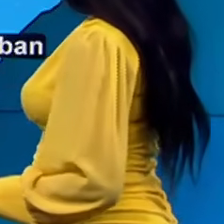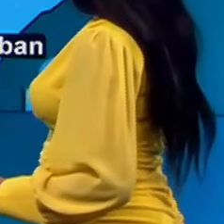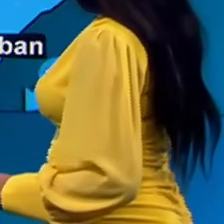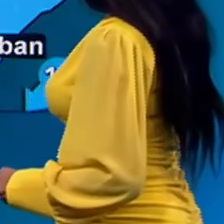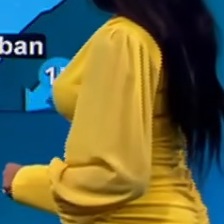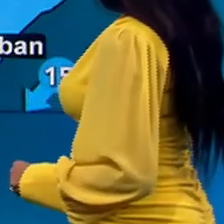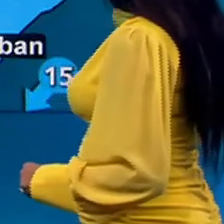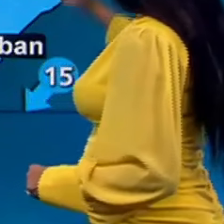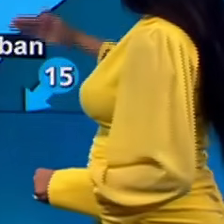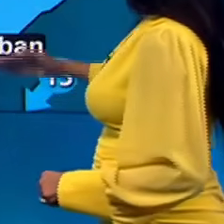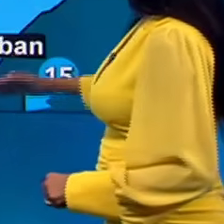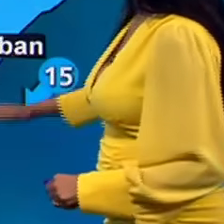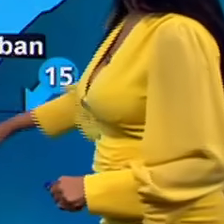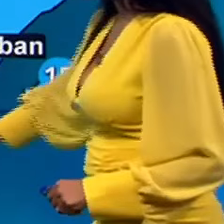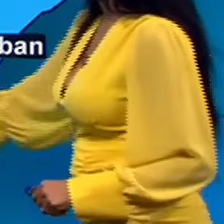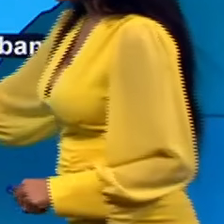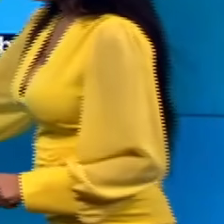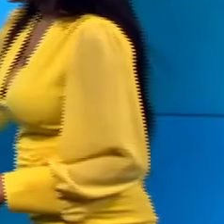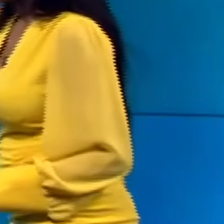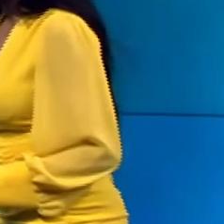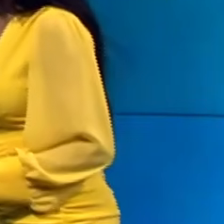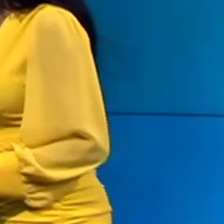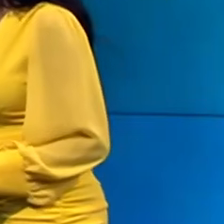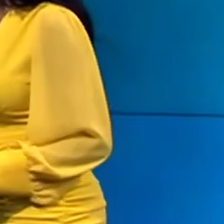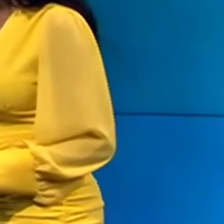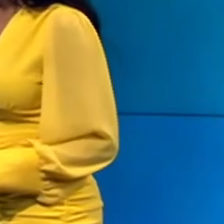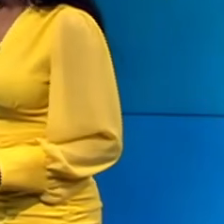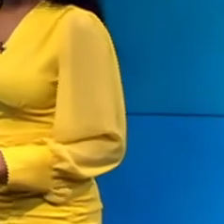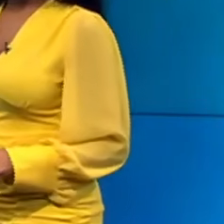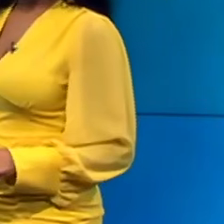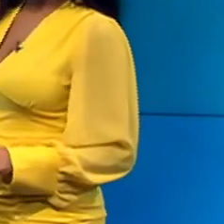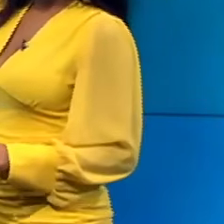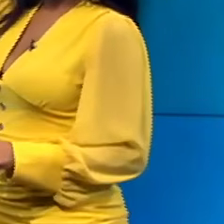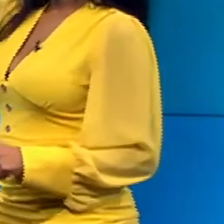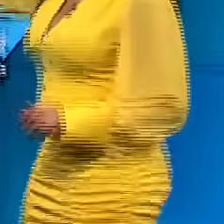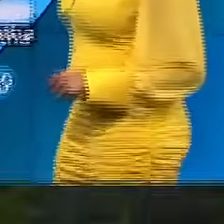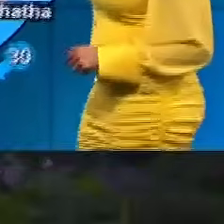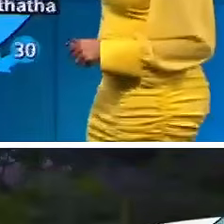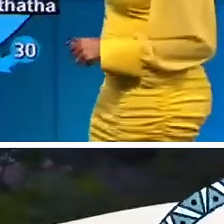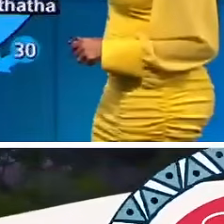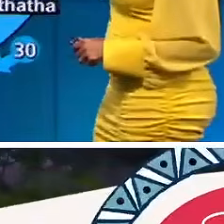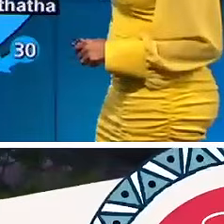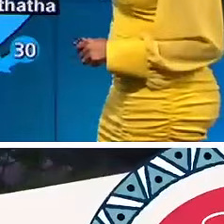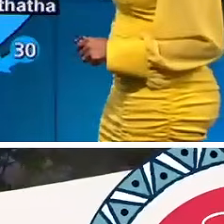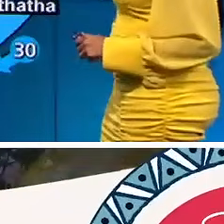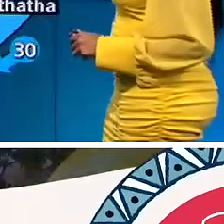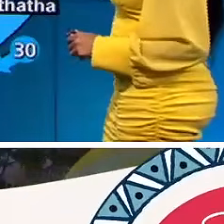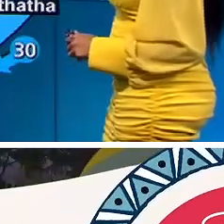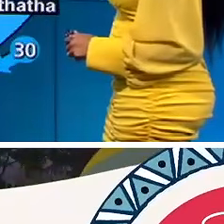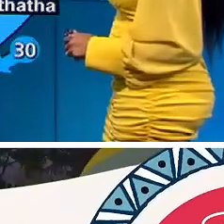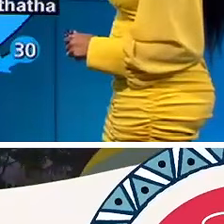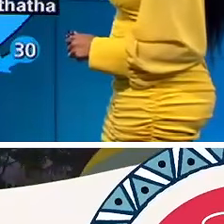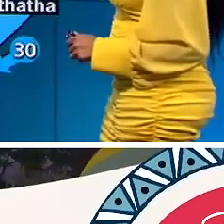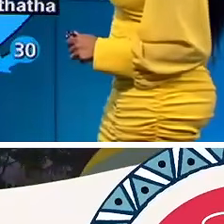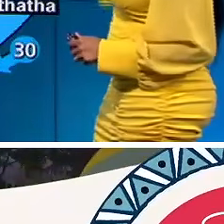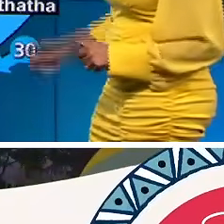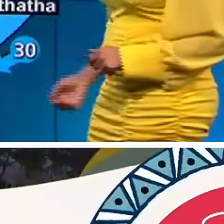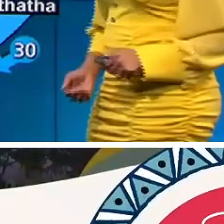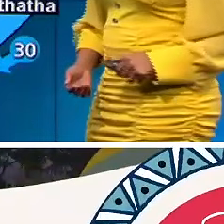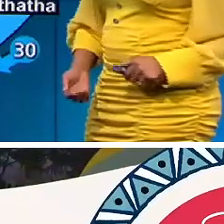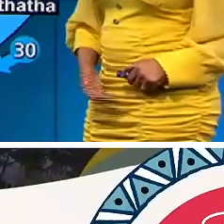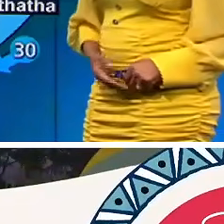botlhaba jwa naga bo tla nna le gone go aparelwa ke Muwane go ralala karolo ya Lebopo go bophirima jwa naga mme fa re lebelela ko karolong ya Bokone le bophirima le karolo